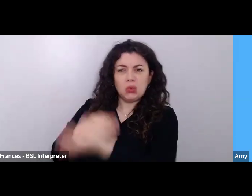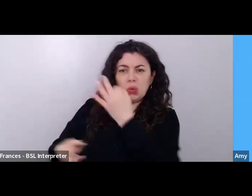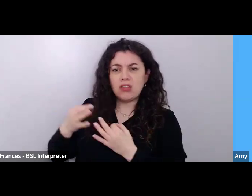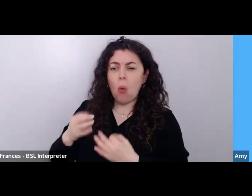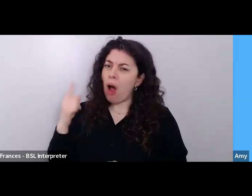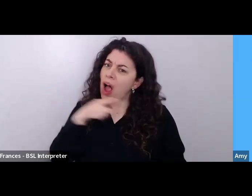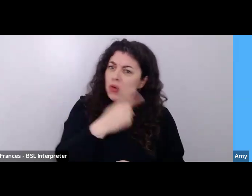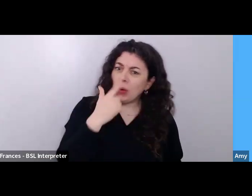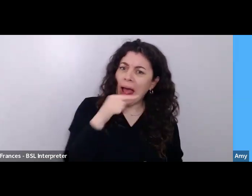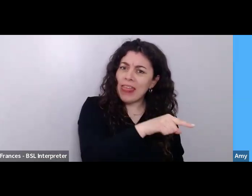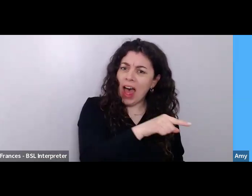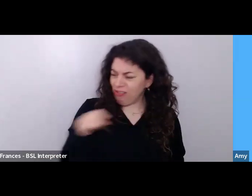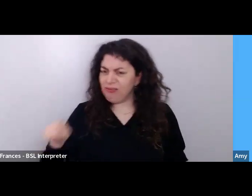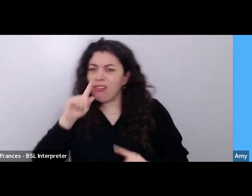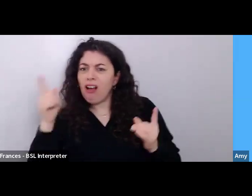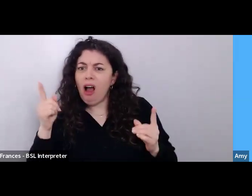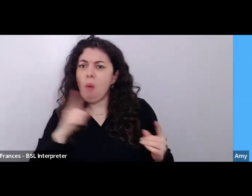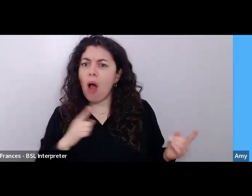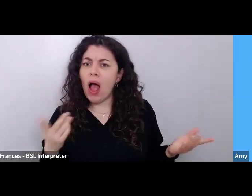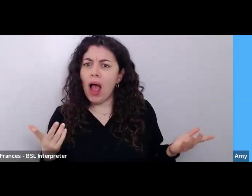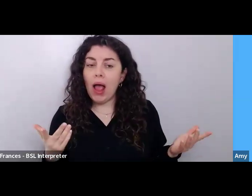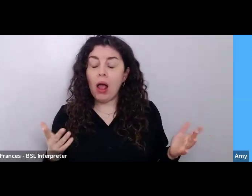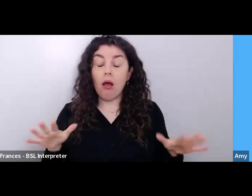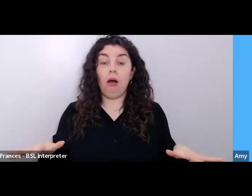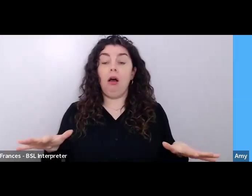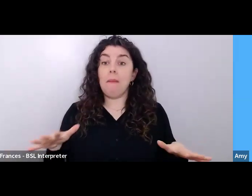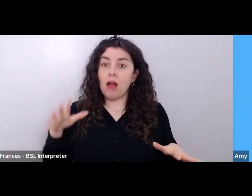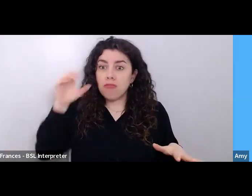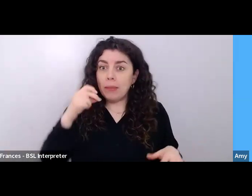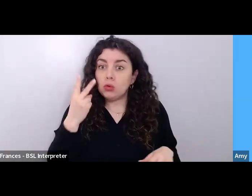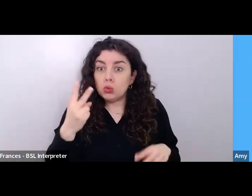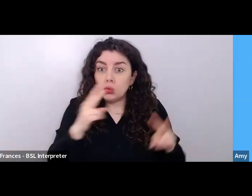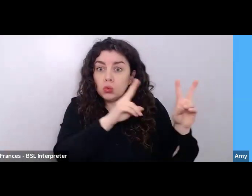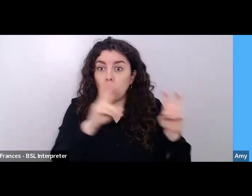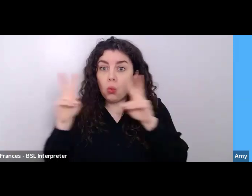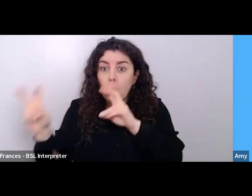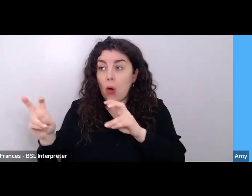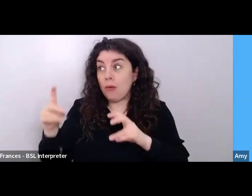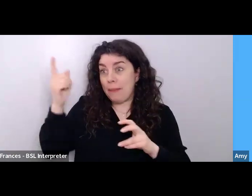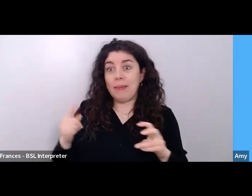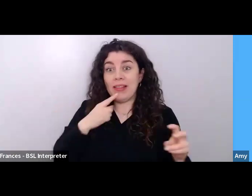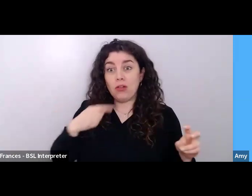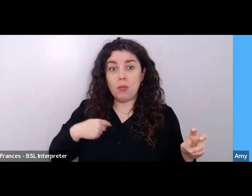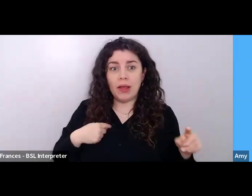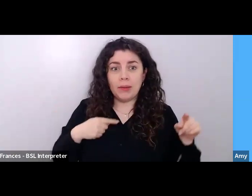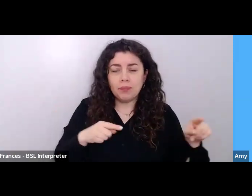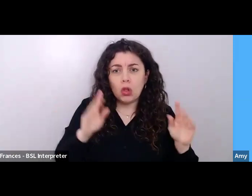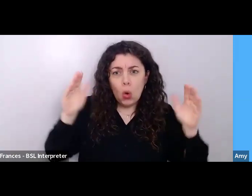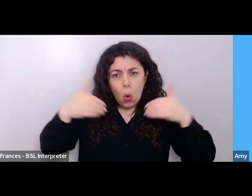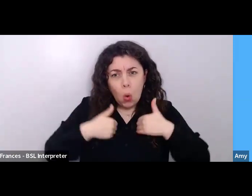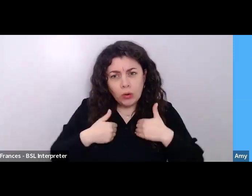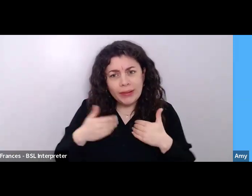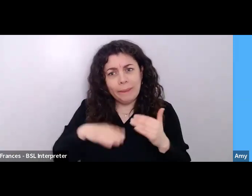thing and not another. And two quotes that are burned in my mind from this experience are, "Has your autism